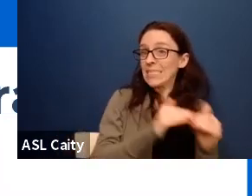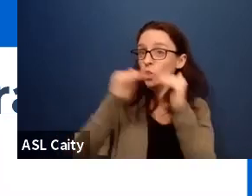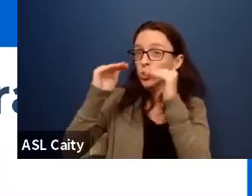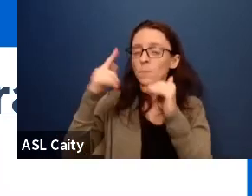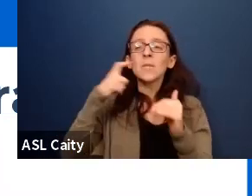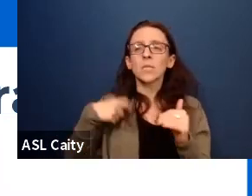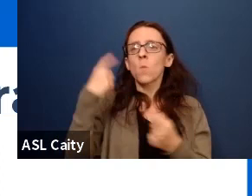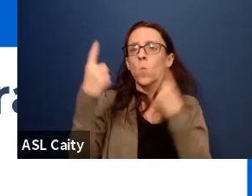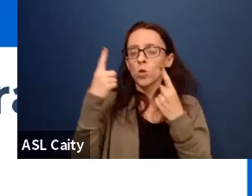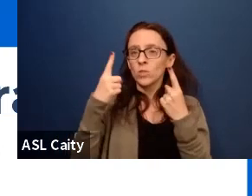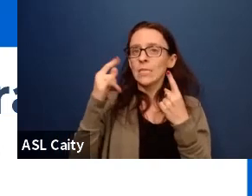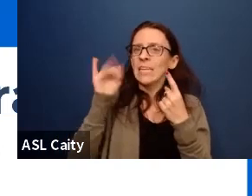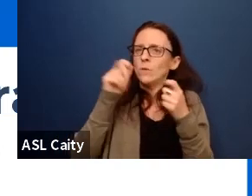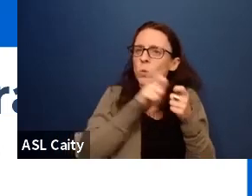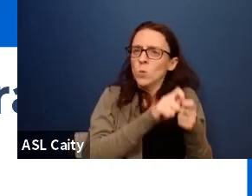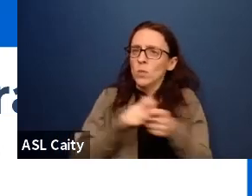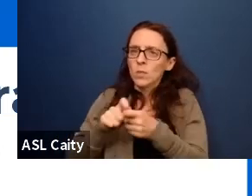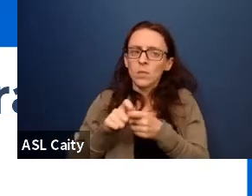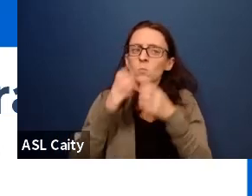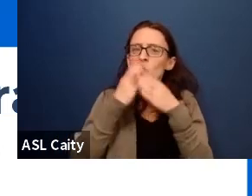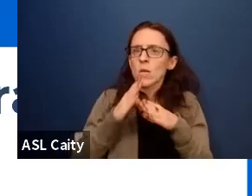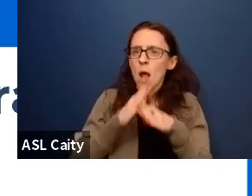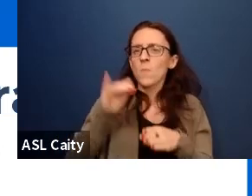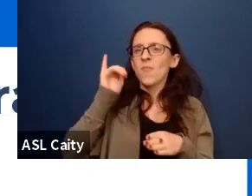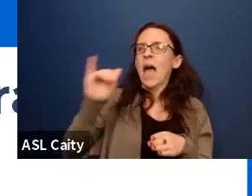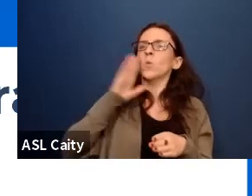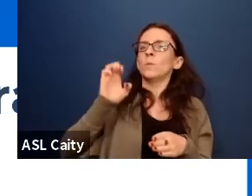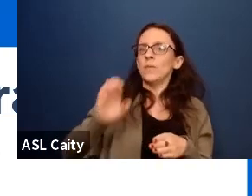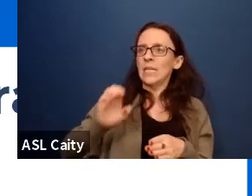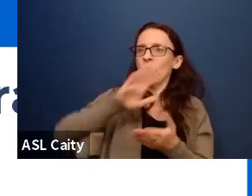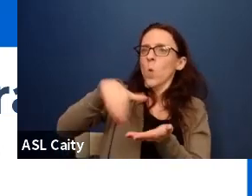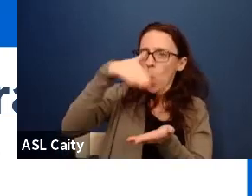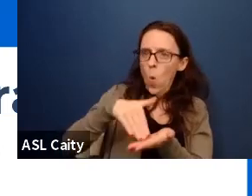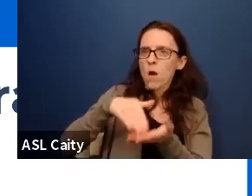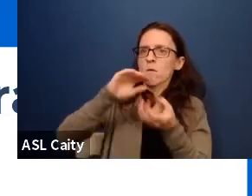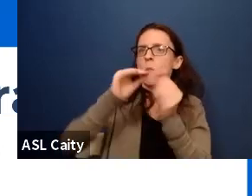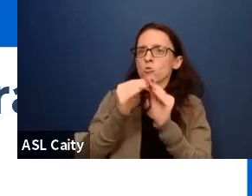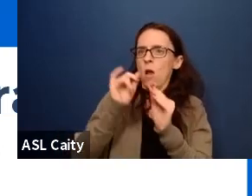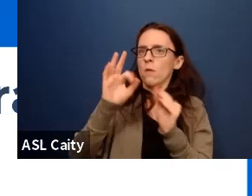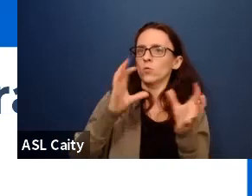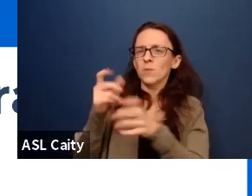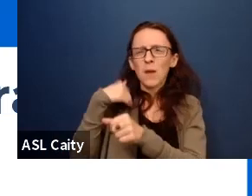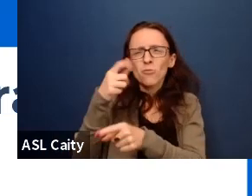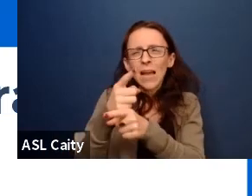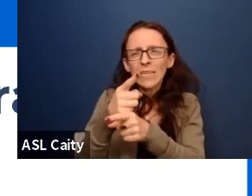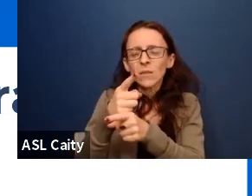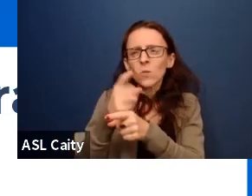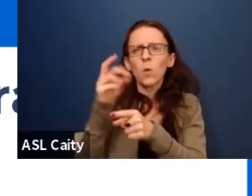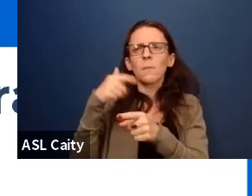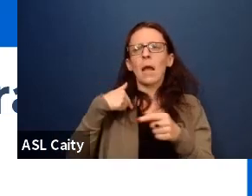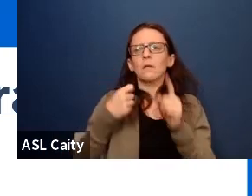would be the core neediest group, if I'm not mistaken, right?